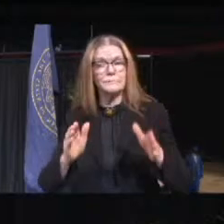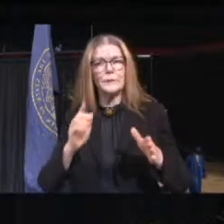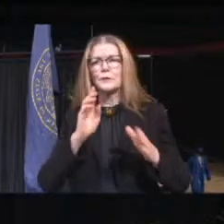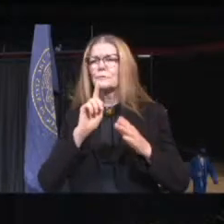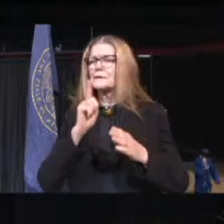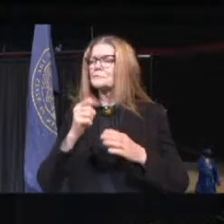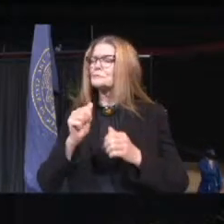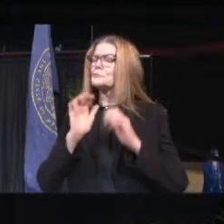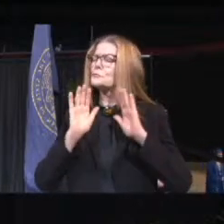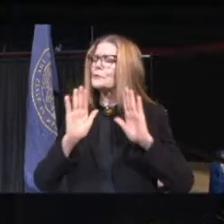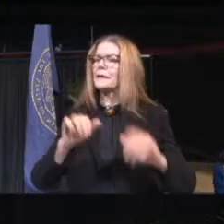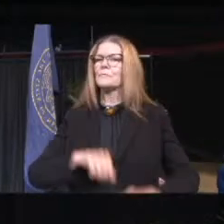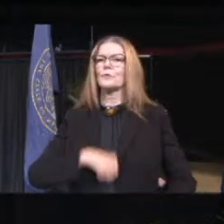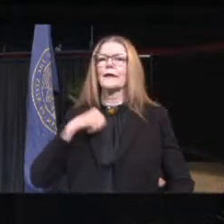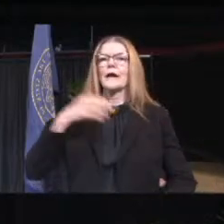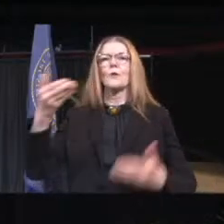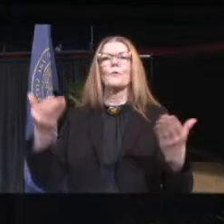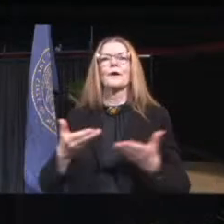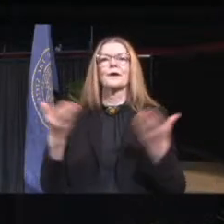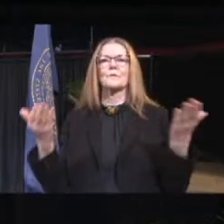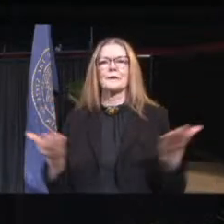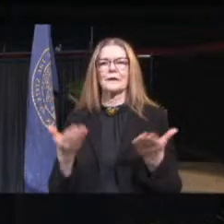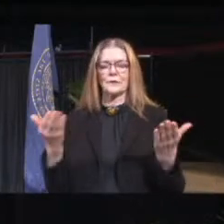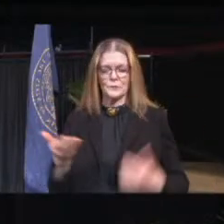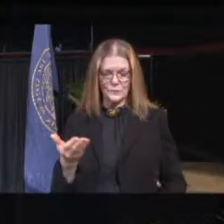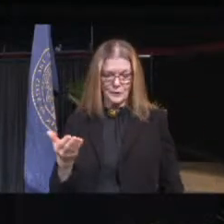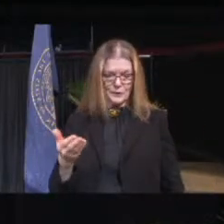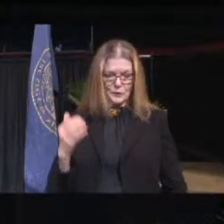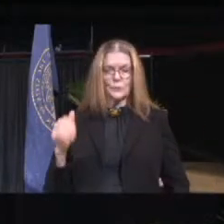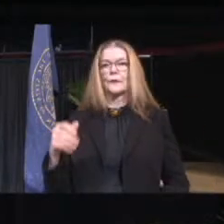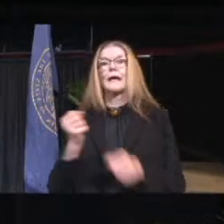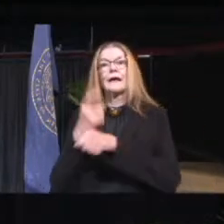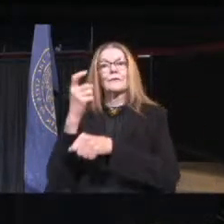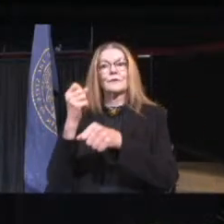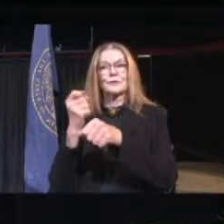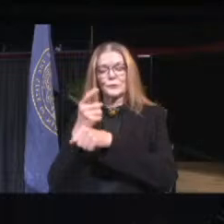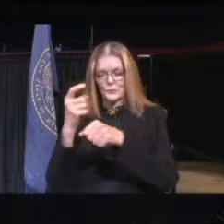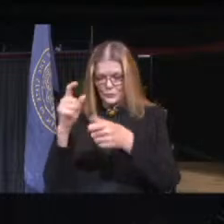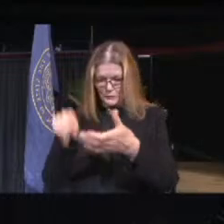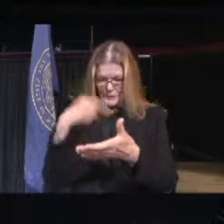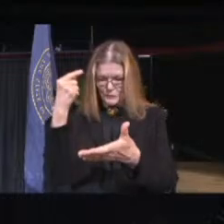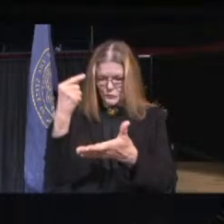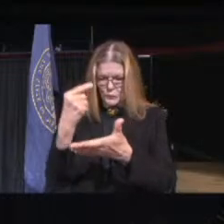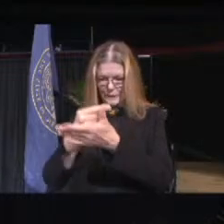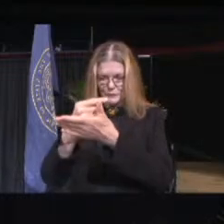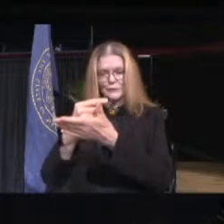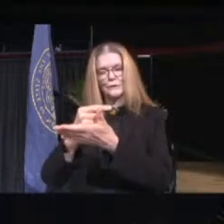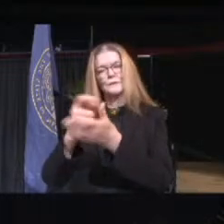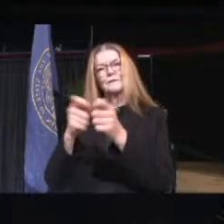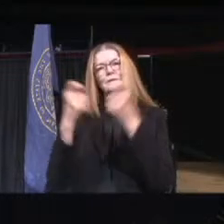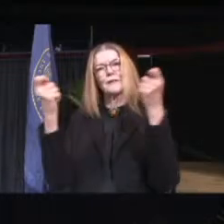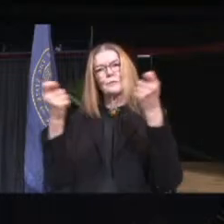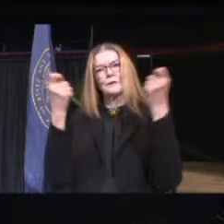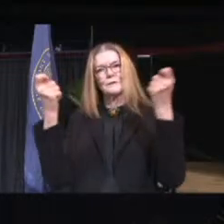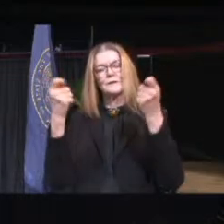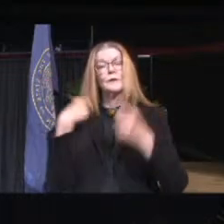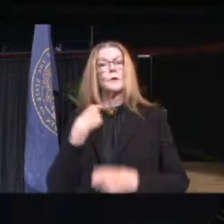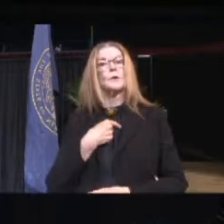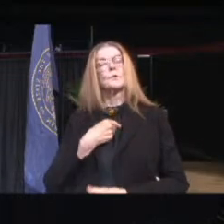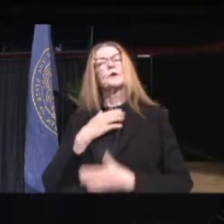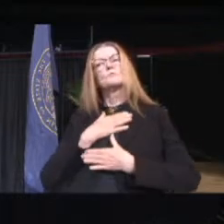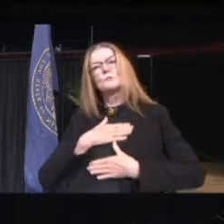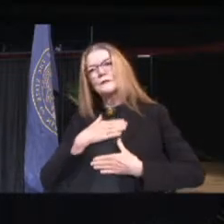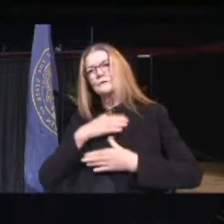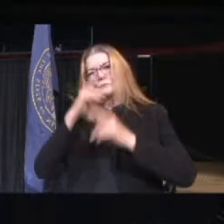you to Lincoln East's 55th annual commencement ceremonies. Today, we are pleased to honor the